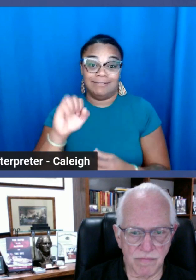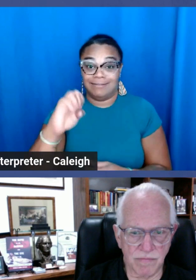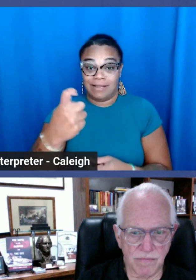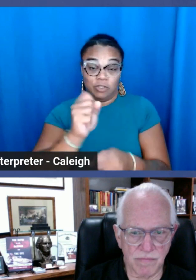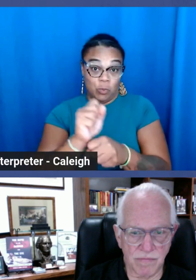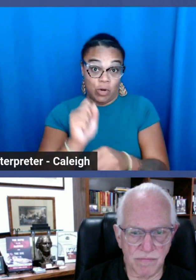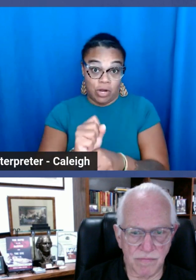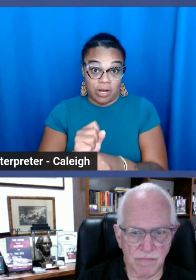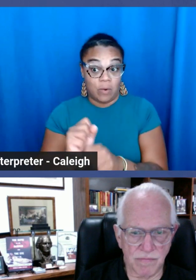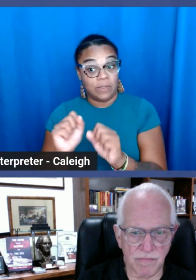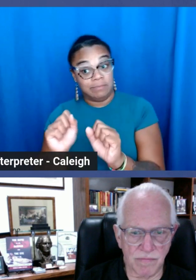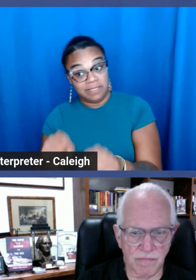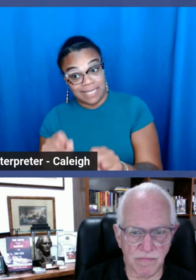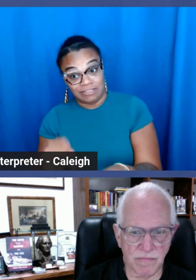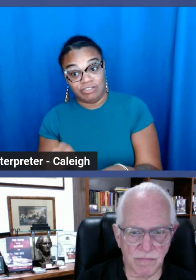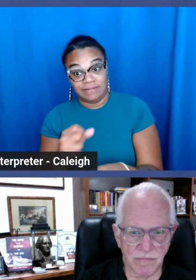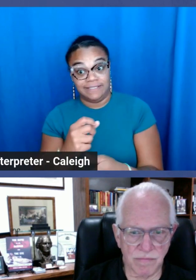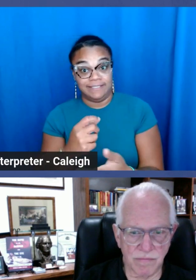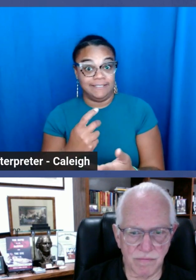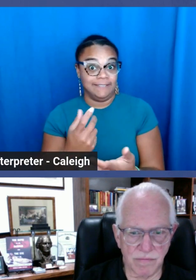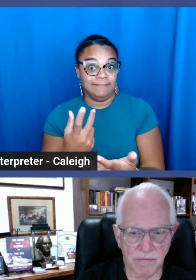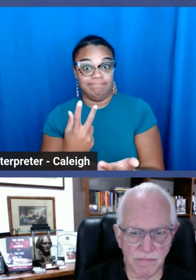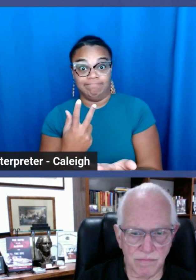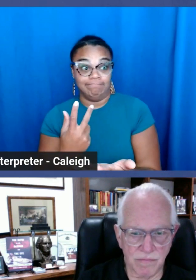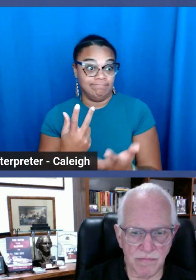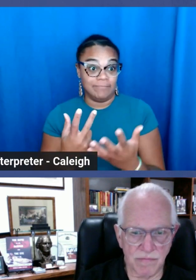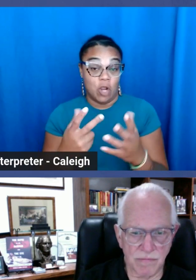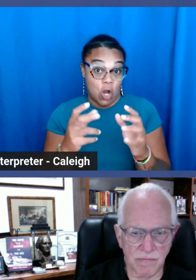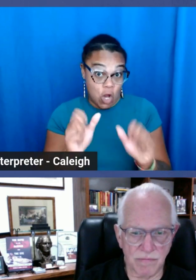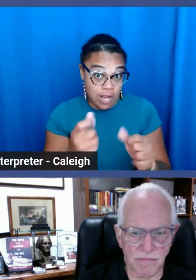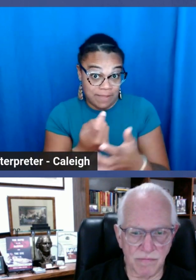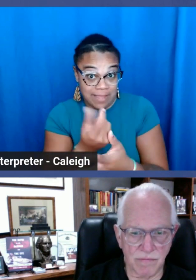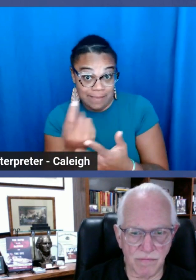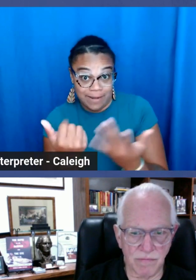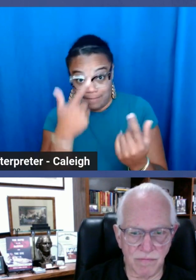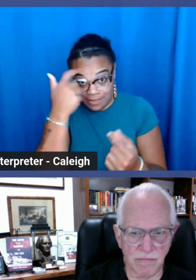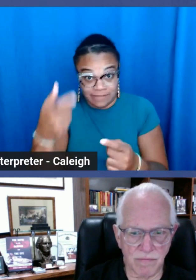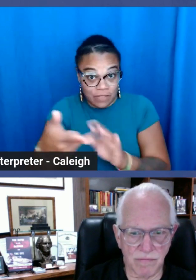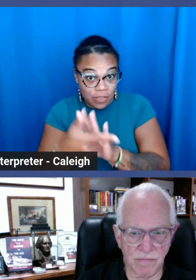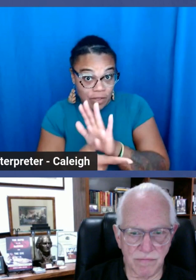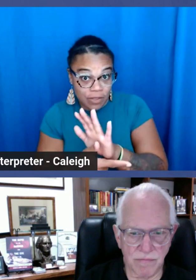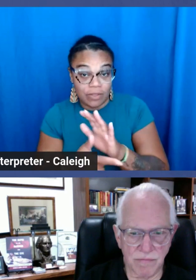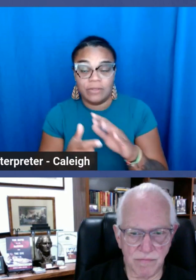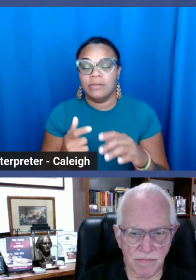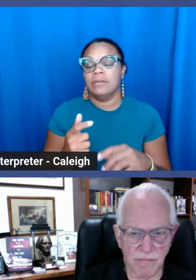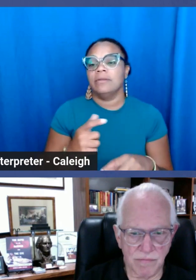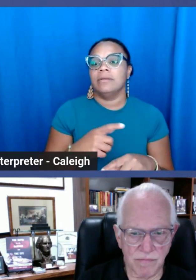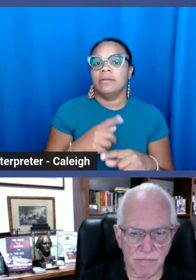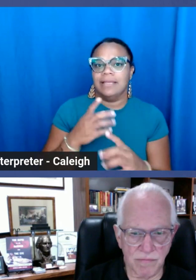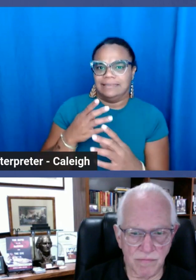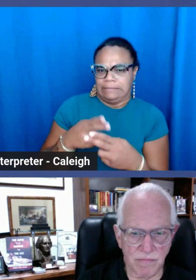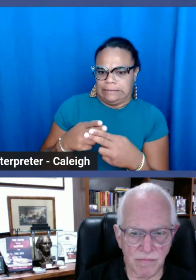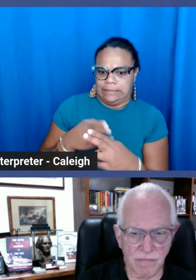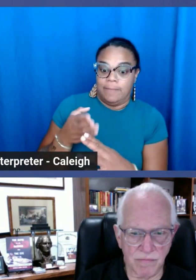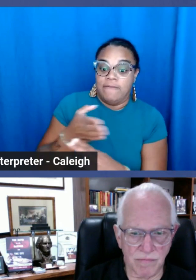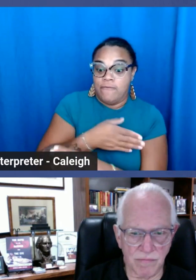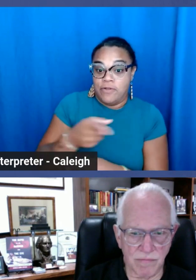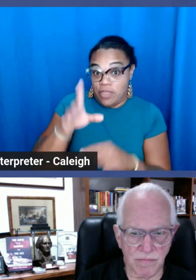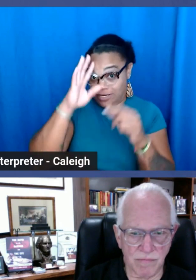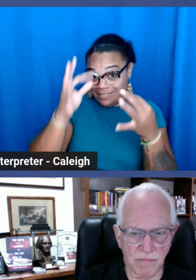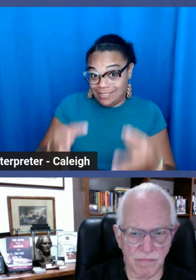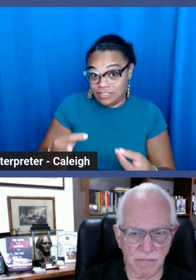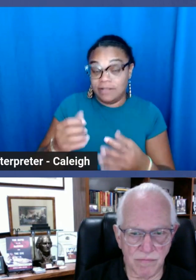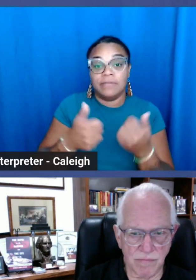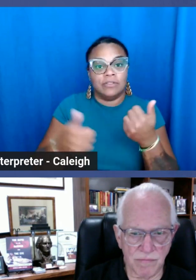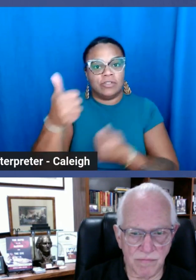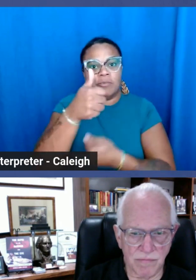potentially caught up in the bounds of this law. And as Bob said, shortly before the decision came out, the Supreme Court